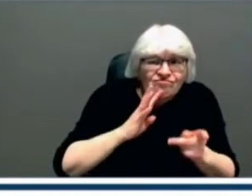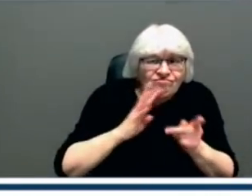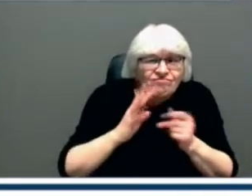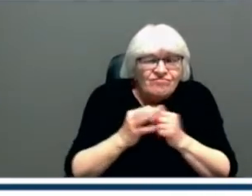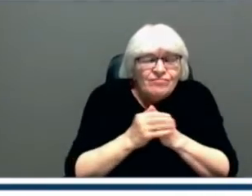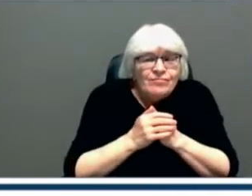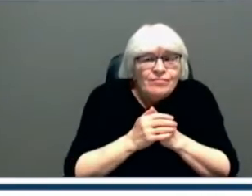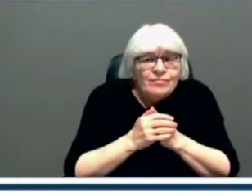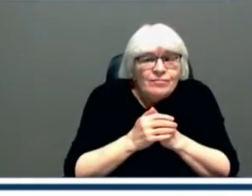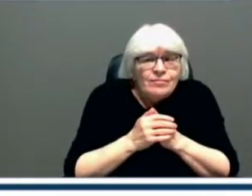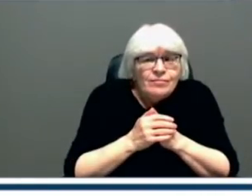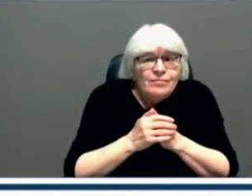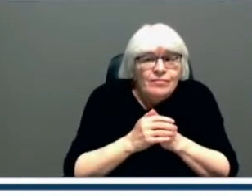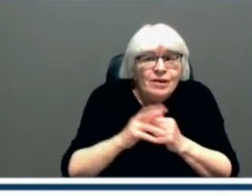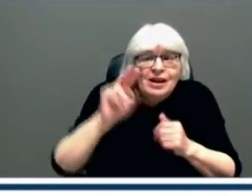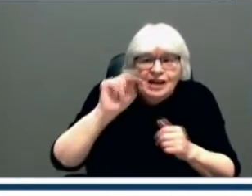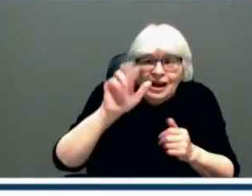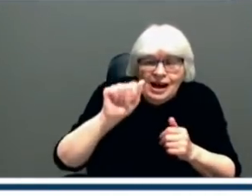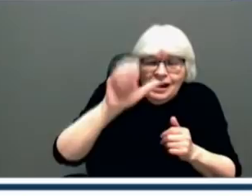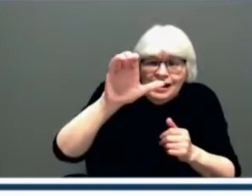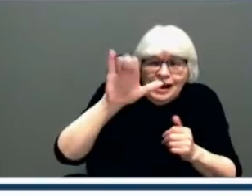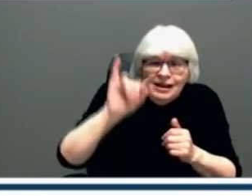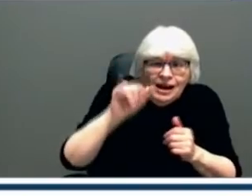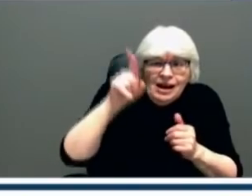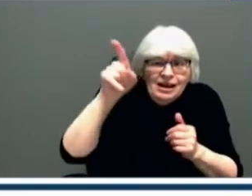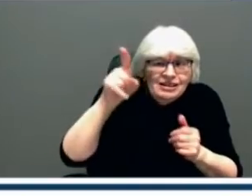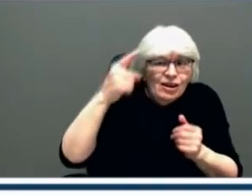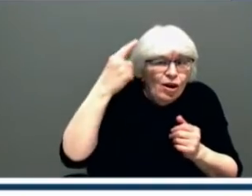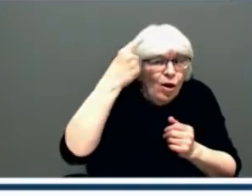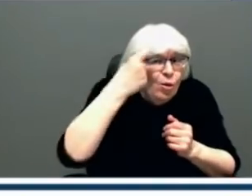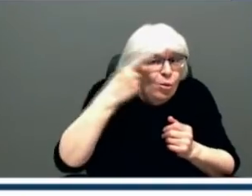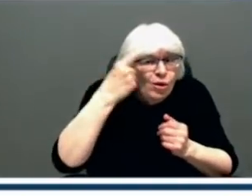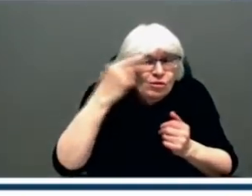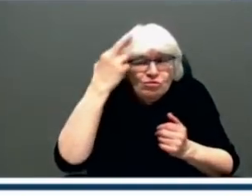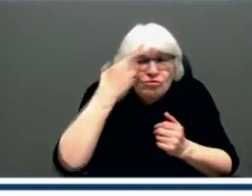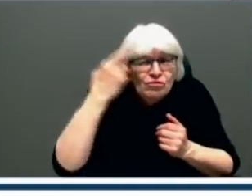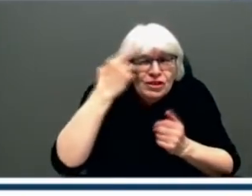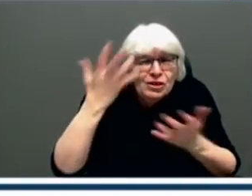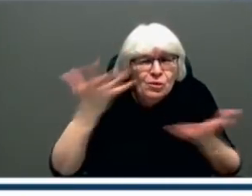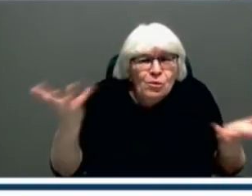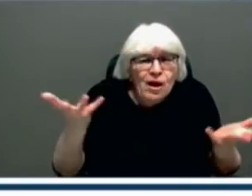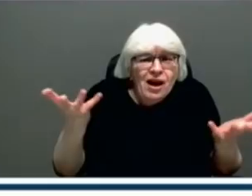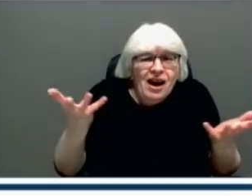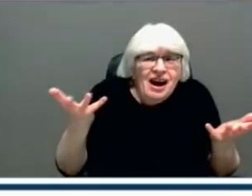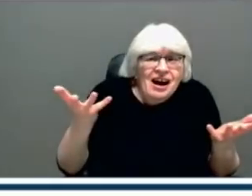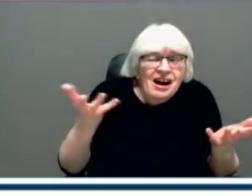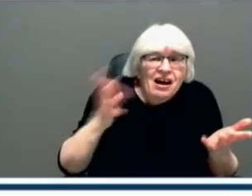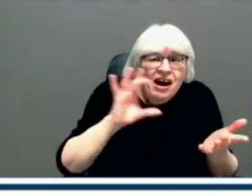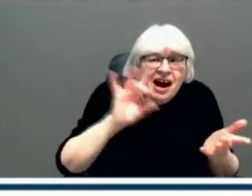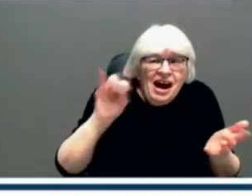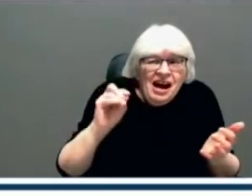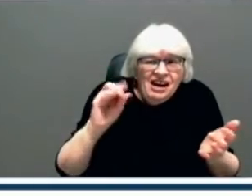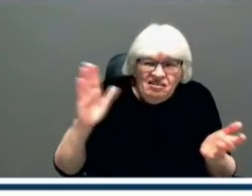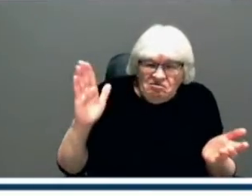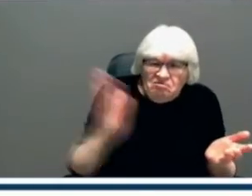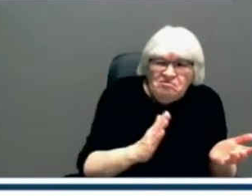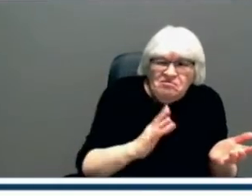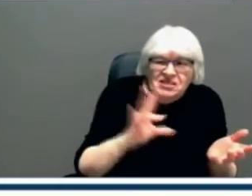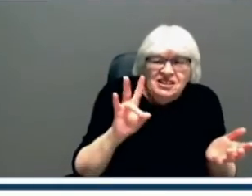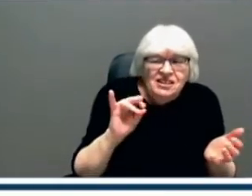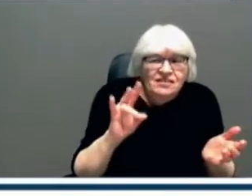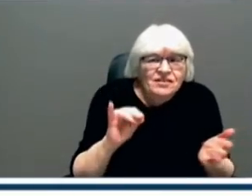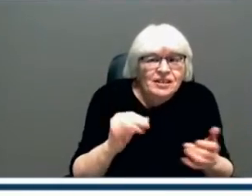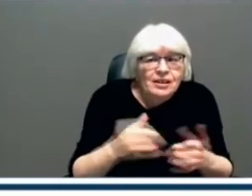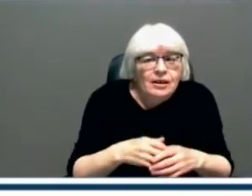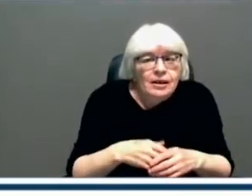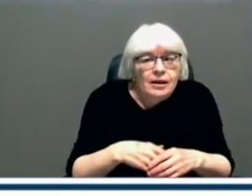NACI? I'm just wondering what the rationale was behind those decisions. Yeah, I'm gonna ask Dr. Deeks